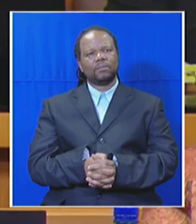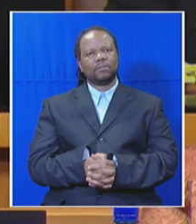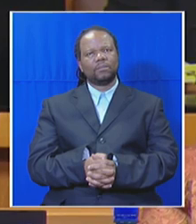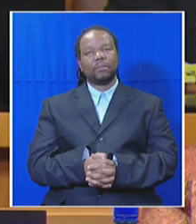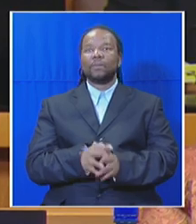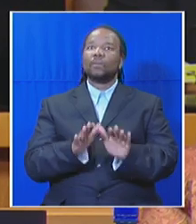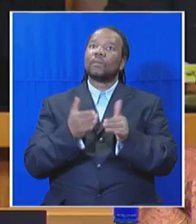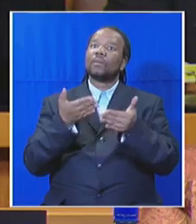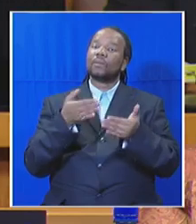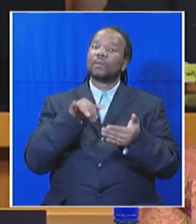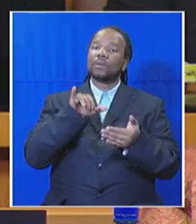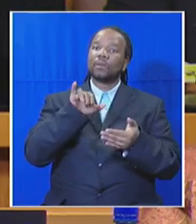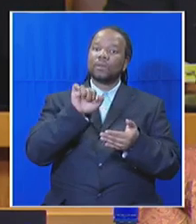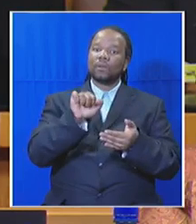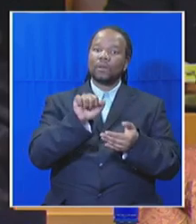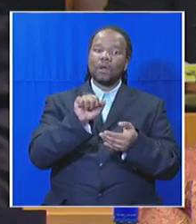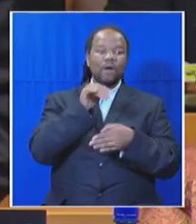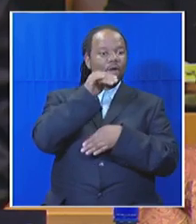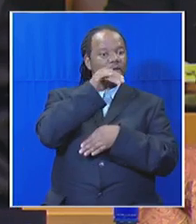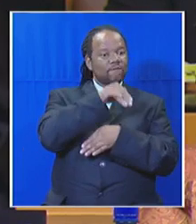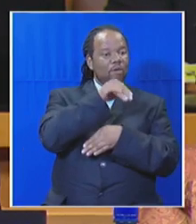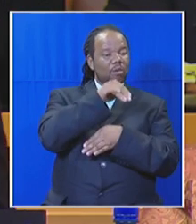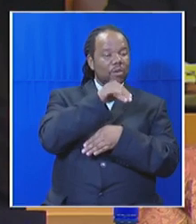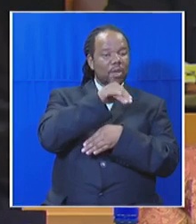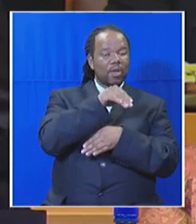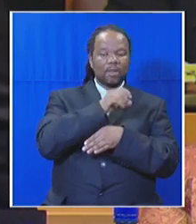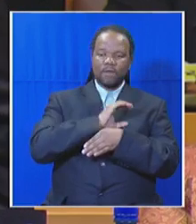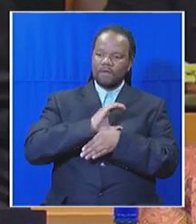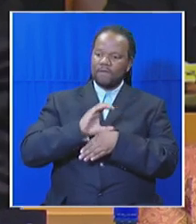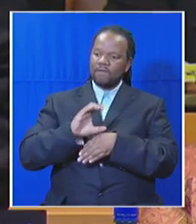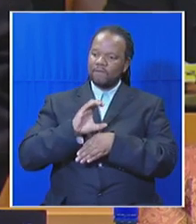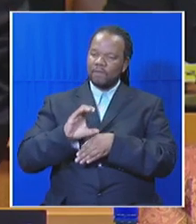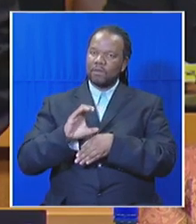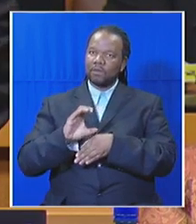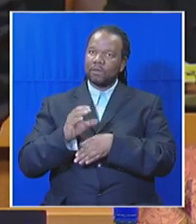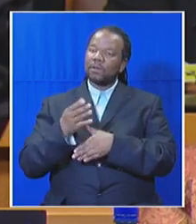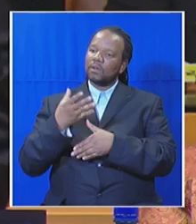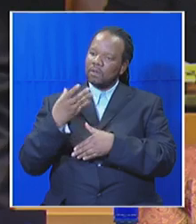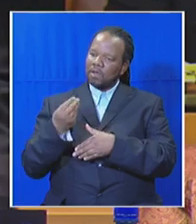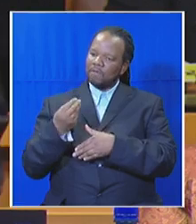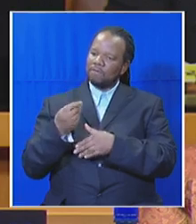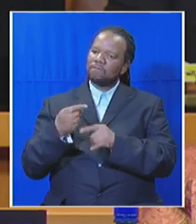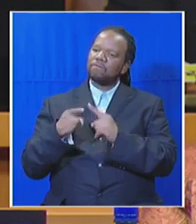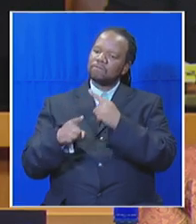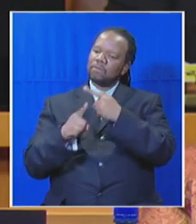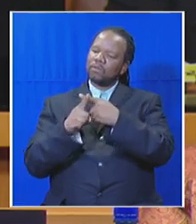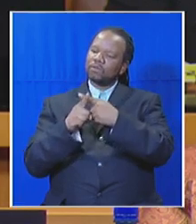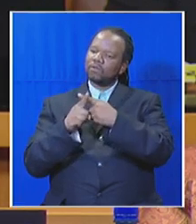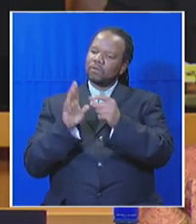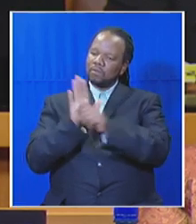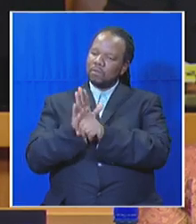foreign direct investment exert positive impact on economic growth. We